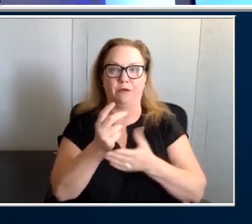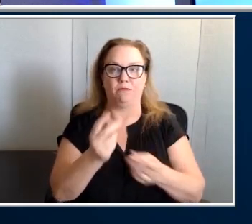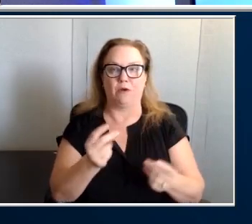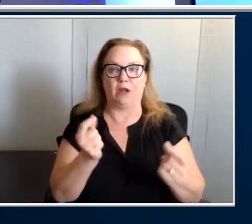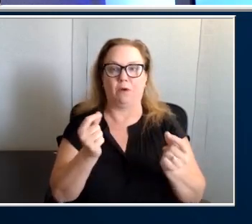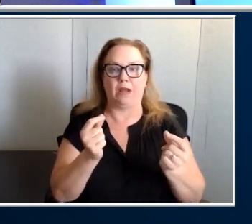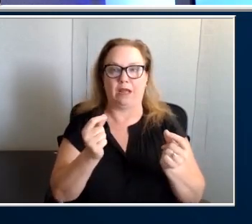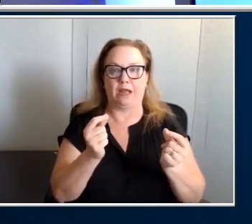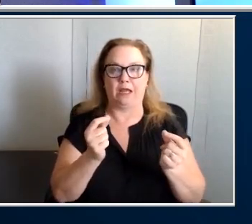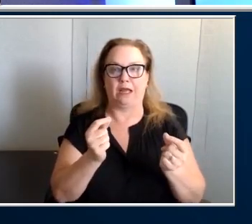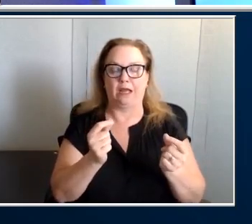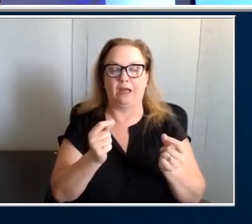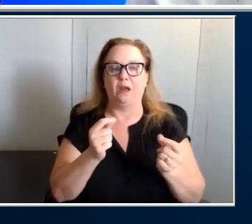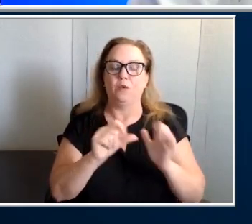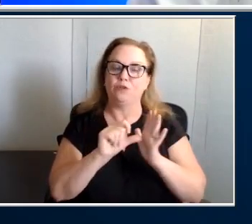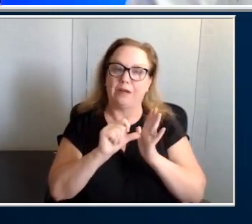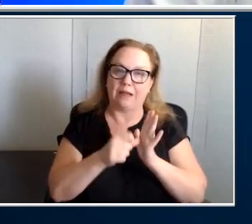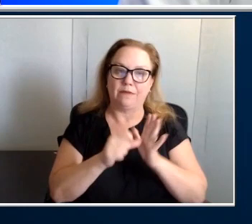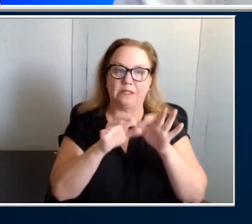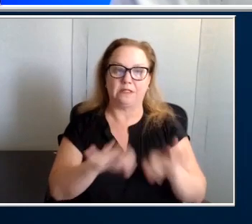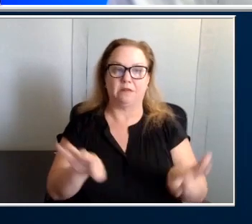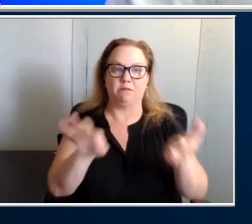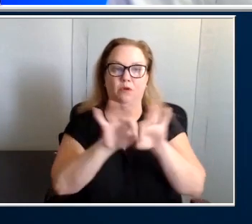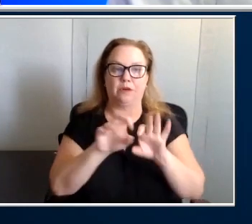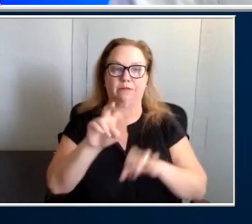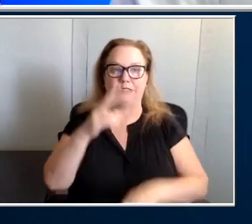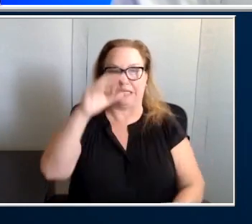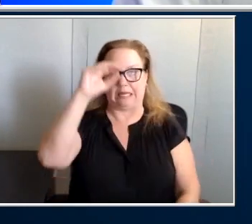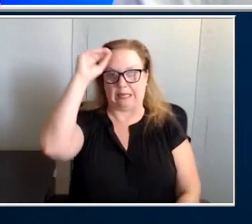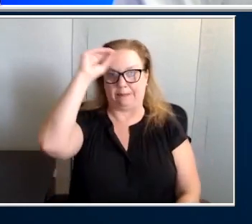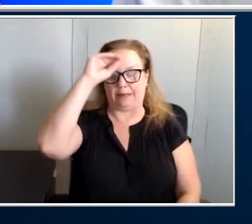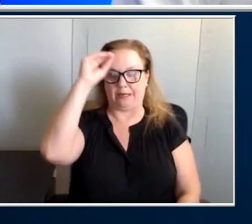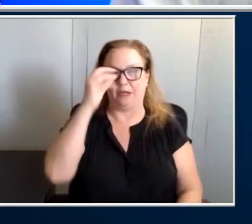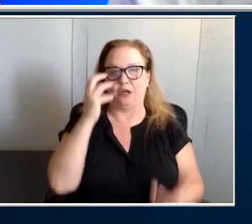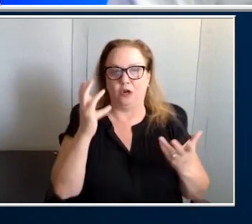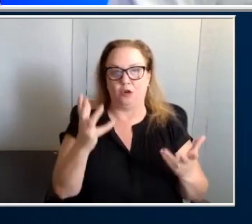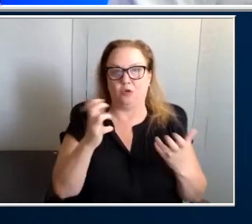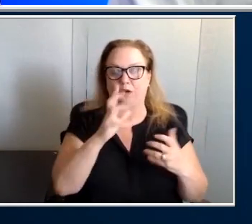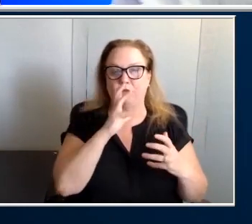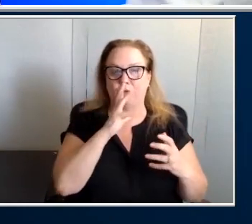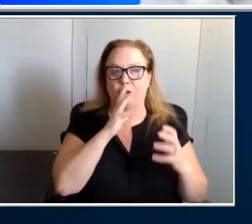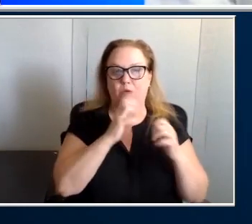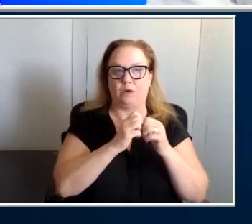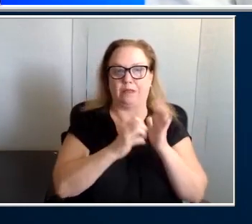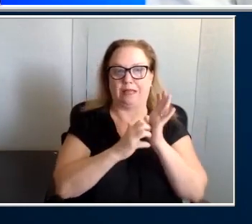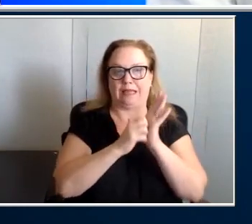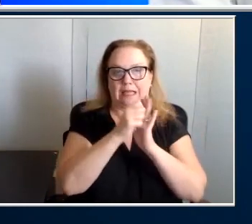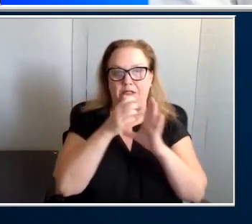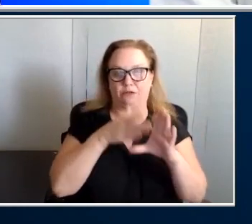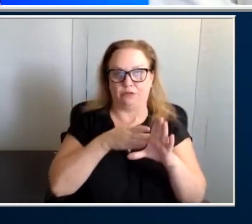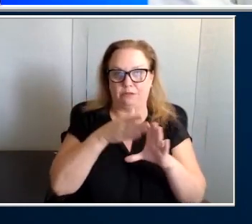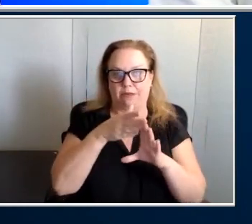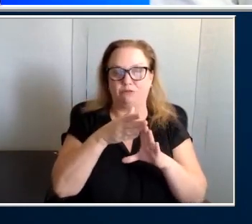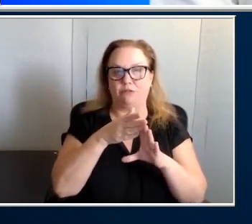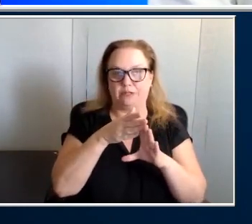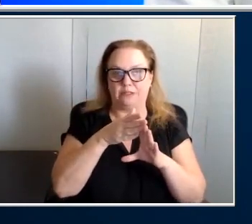to emphasize is the importance of a second opinion. You want to talk to a cancer specialist that focuses on your particular